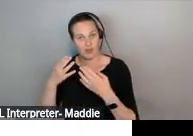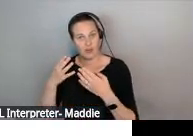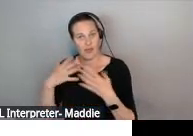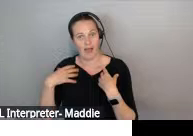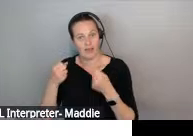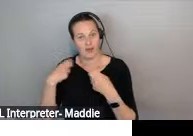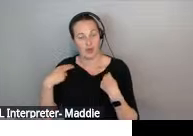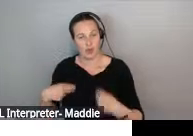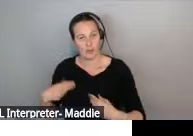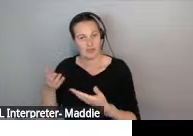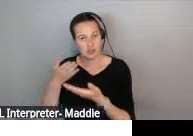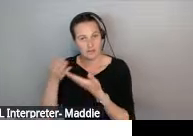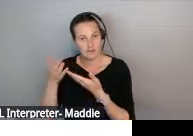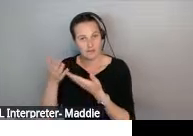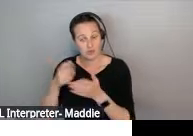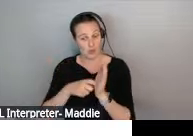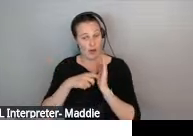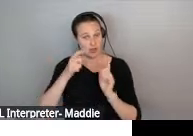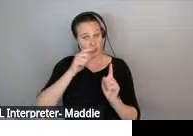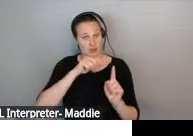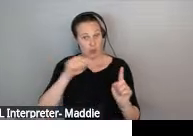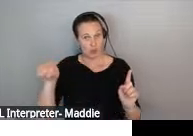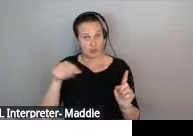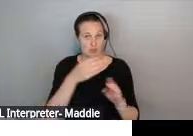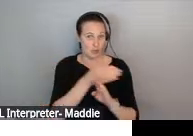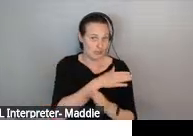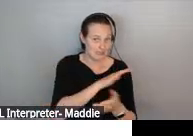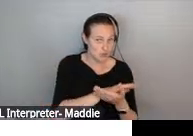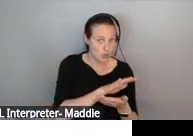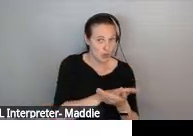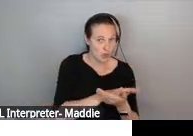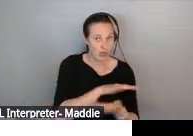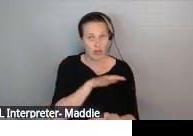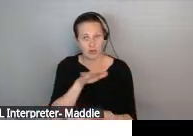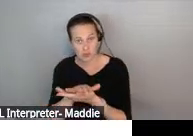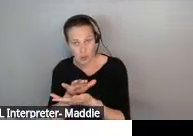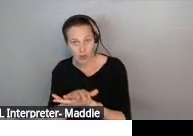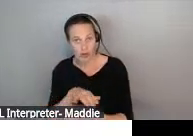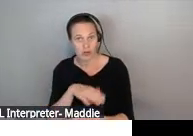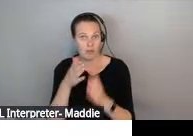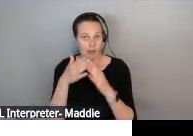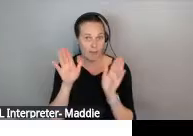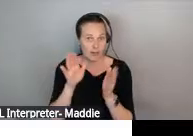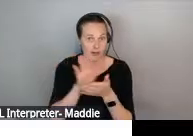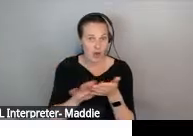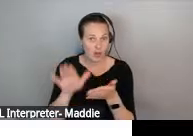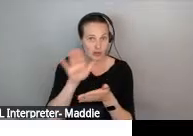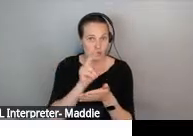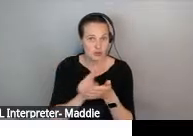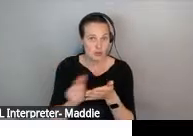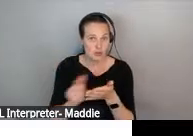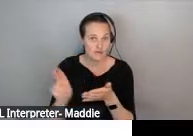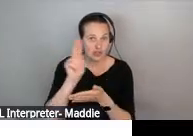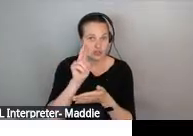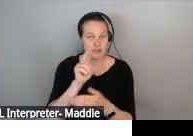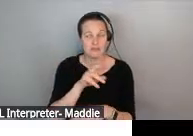those entities, which includes preschools, schools, public colleges and universities, as well as